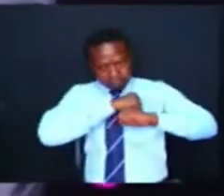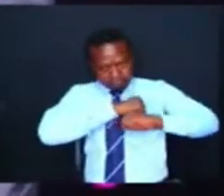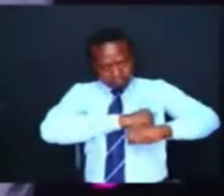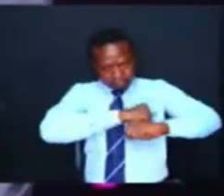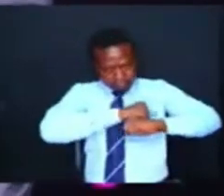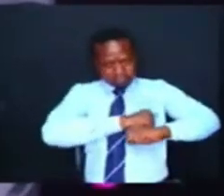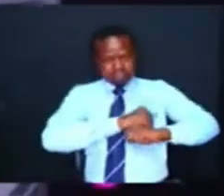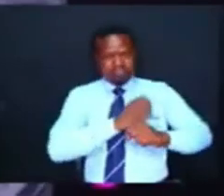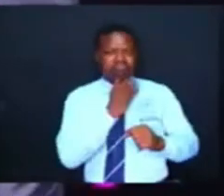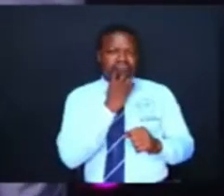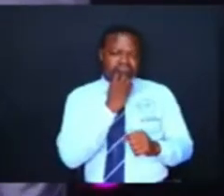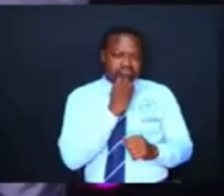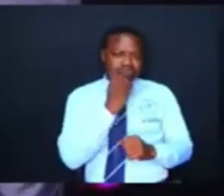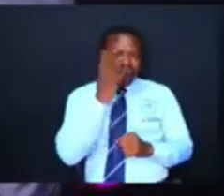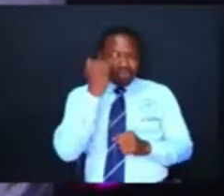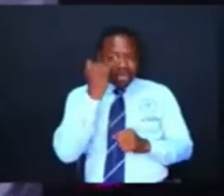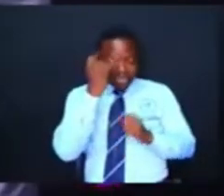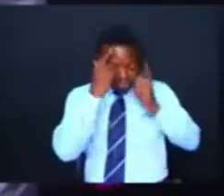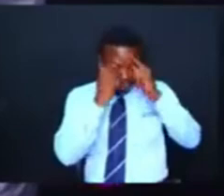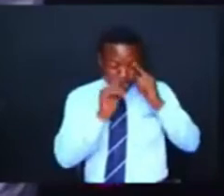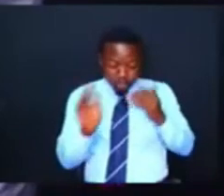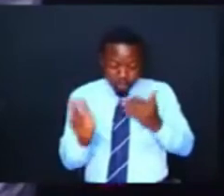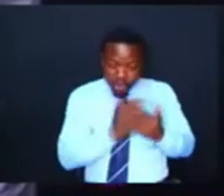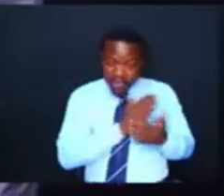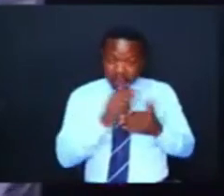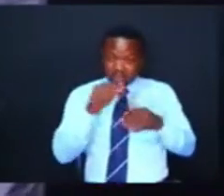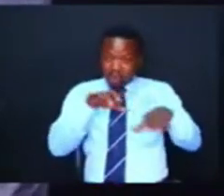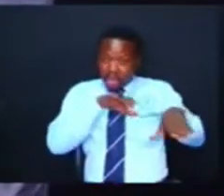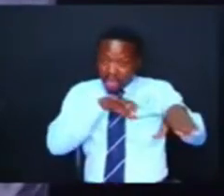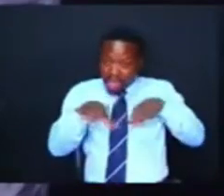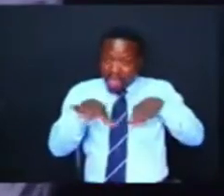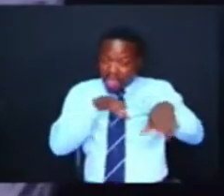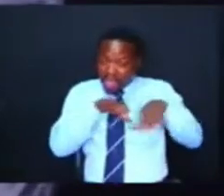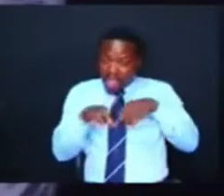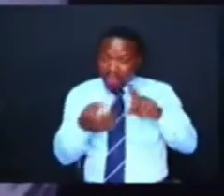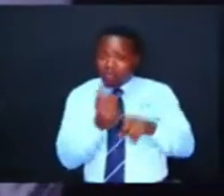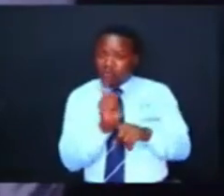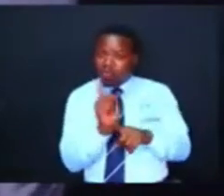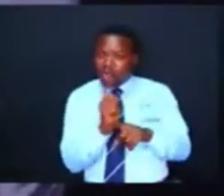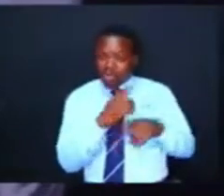it. Kranie. For everything you do flows from it.